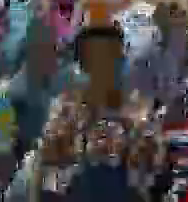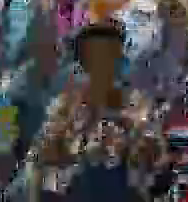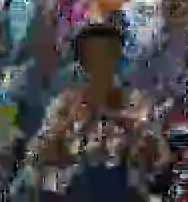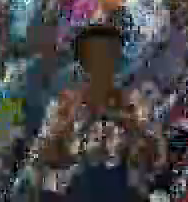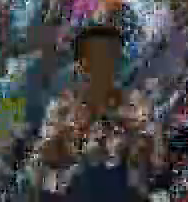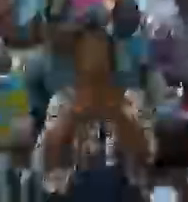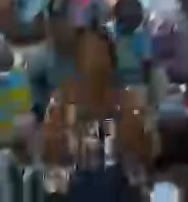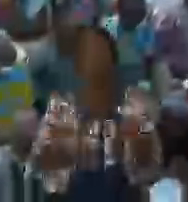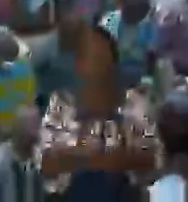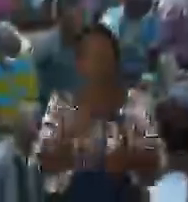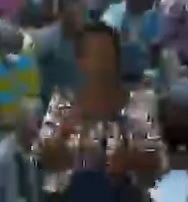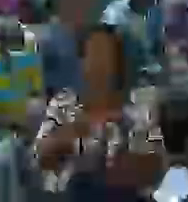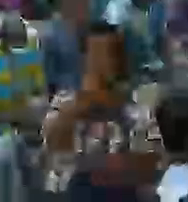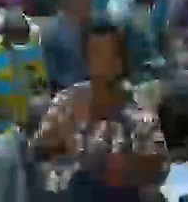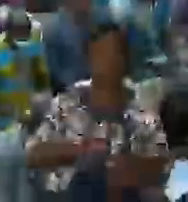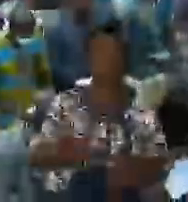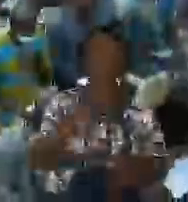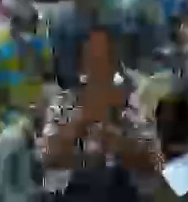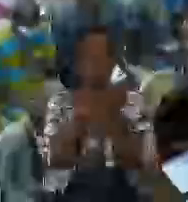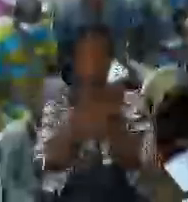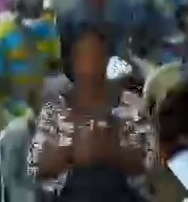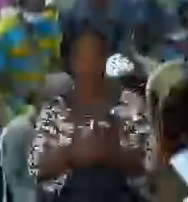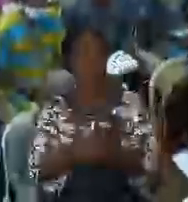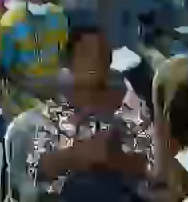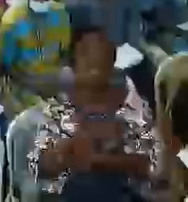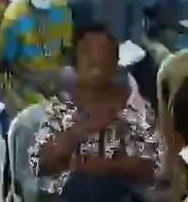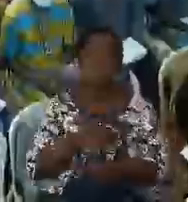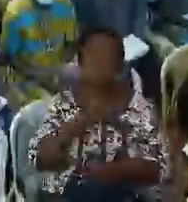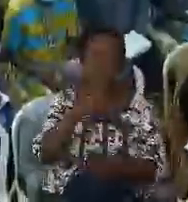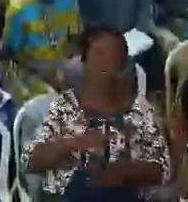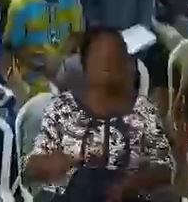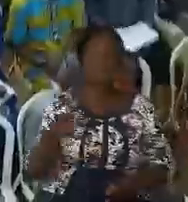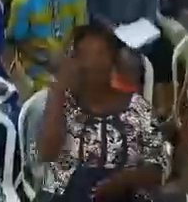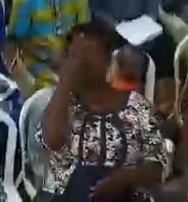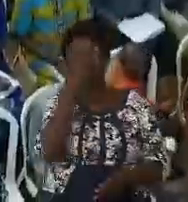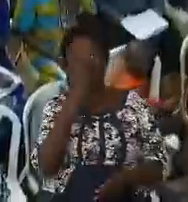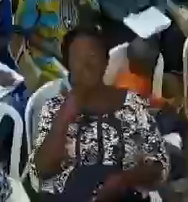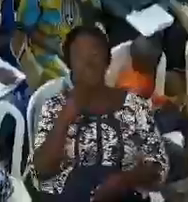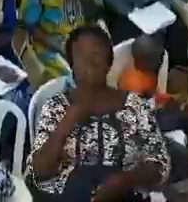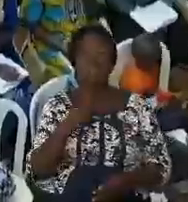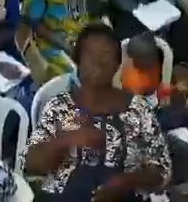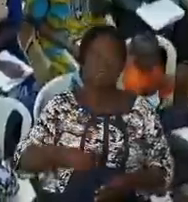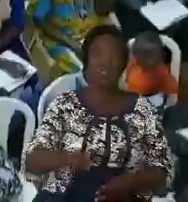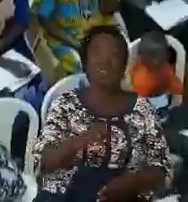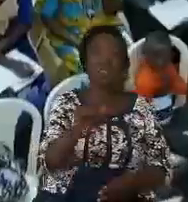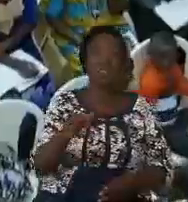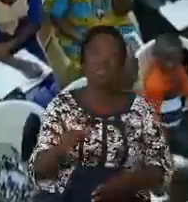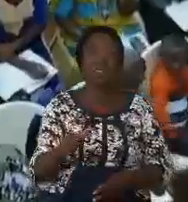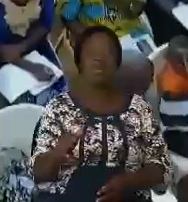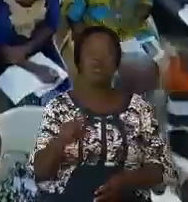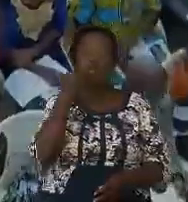will return and take you to that place of eternal rest, eternal